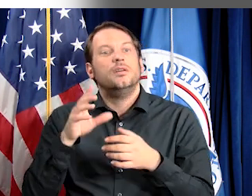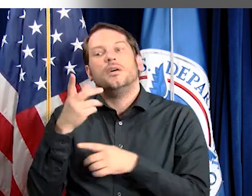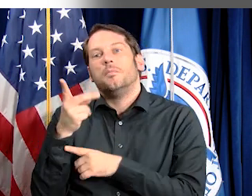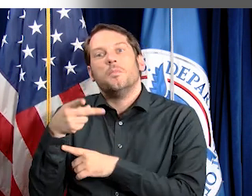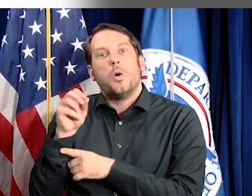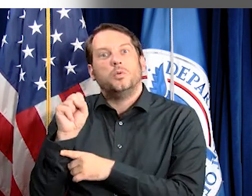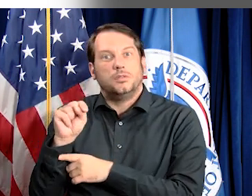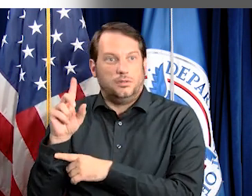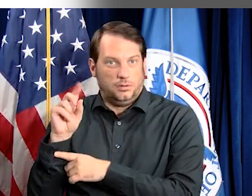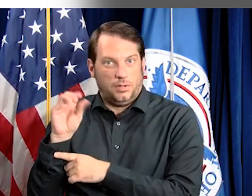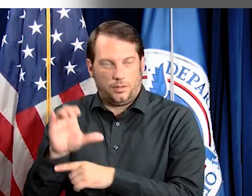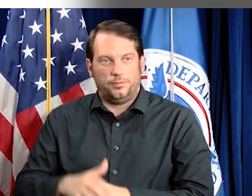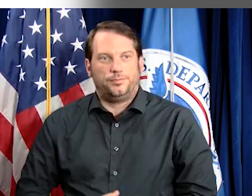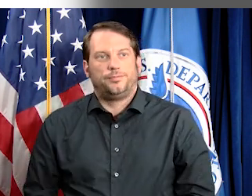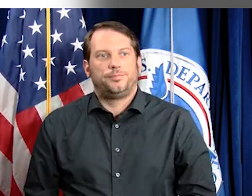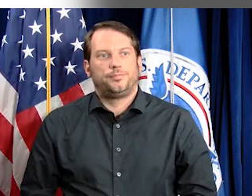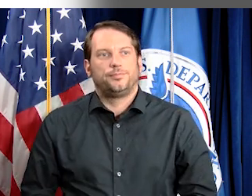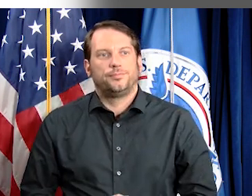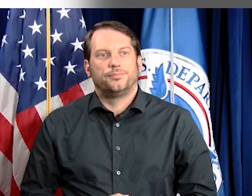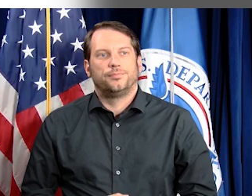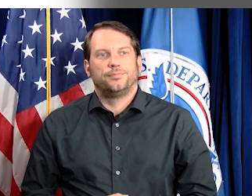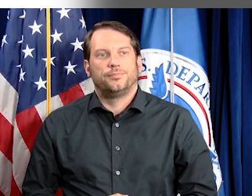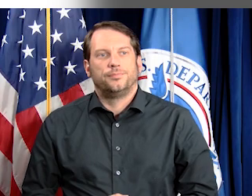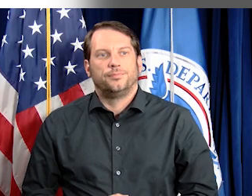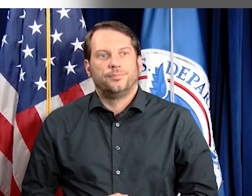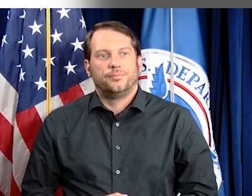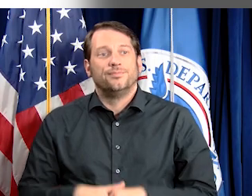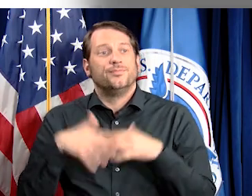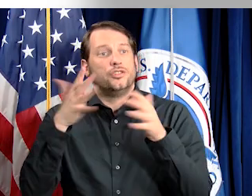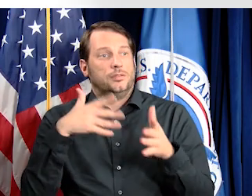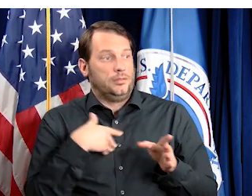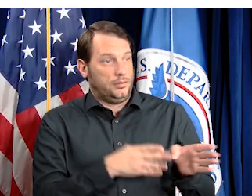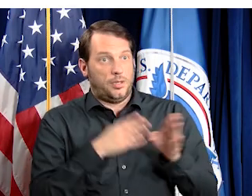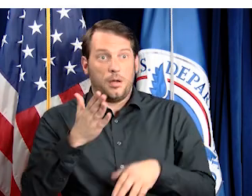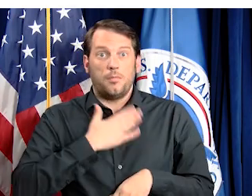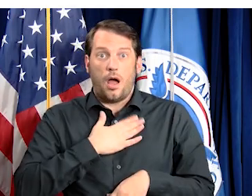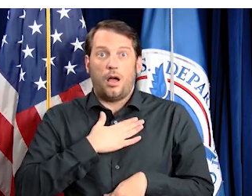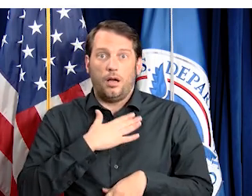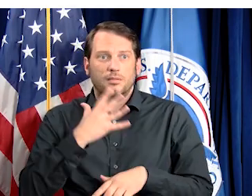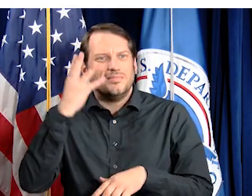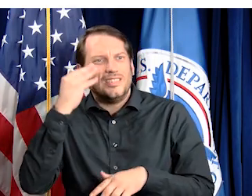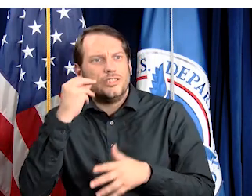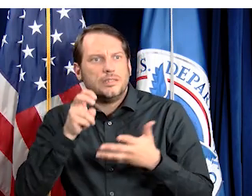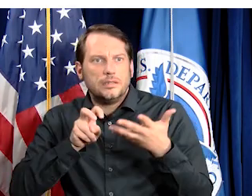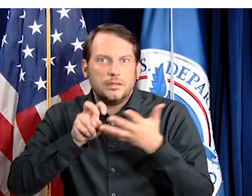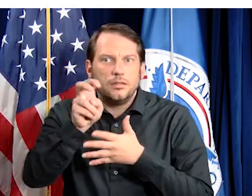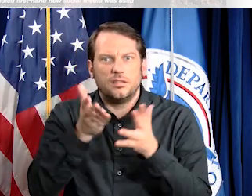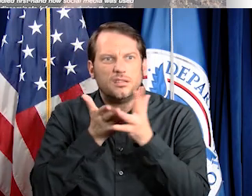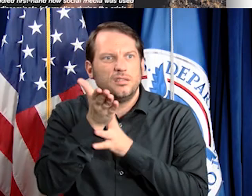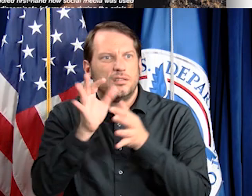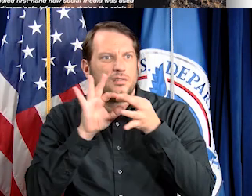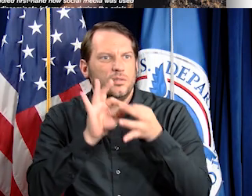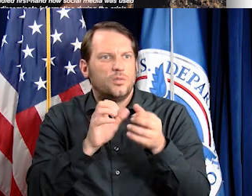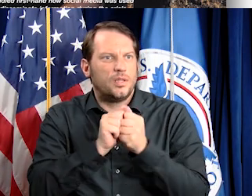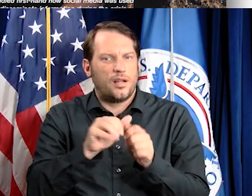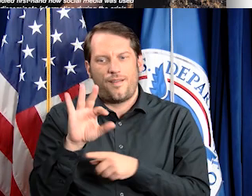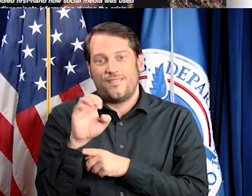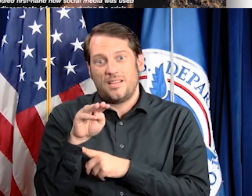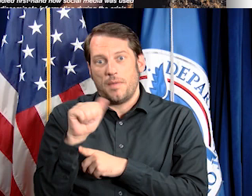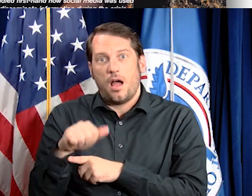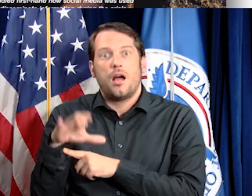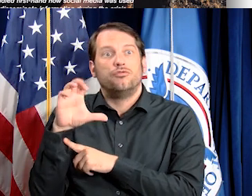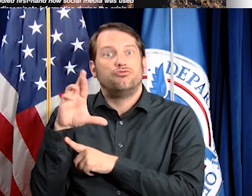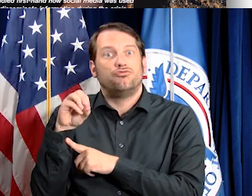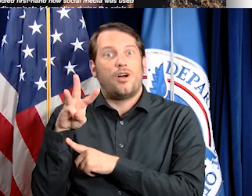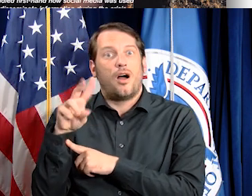not exist, innovation specialist, and then also my journey in helping to initiate the FEMA crowdsourcing unit.